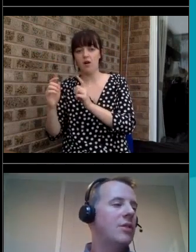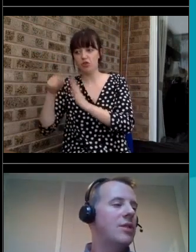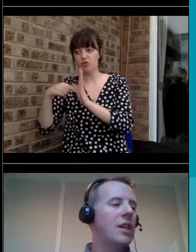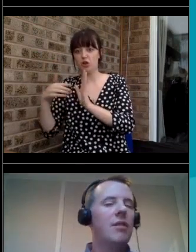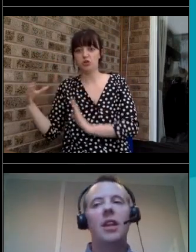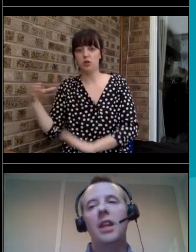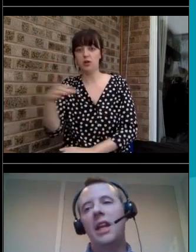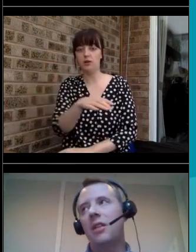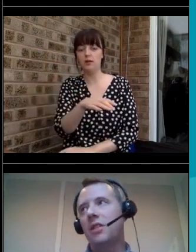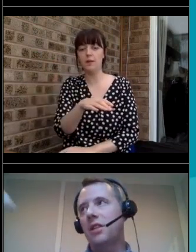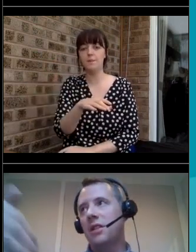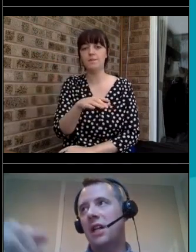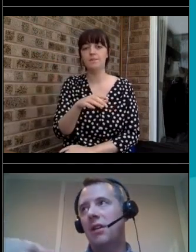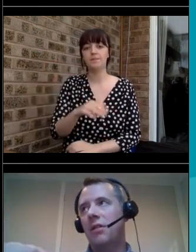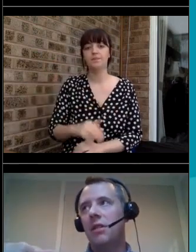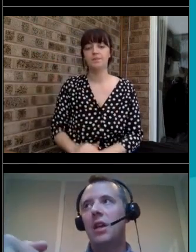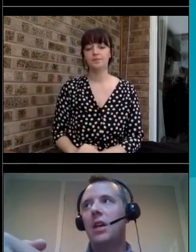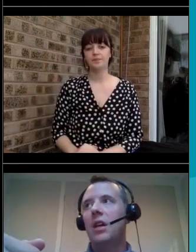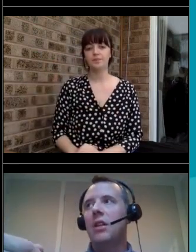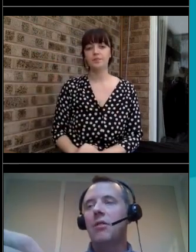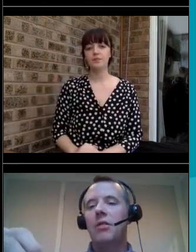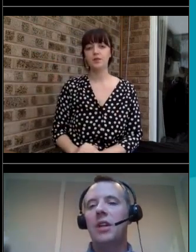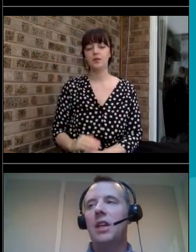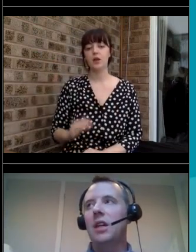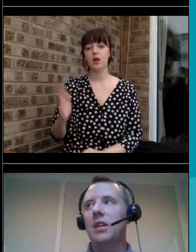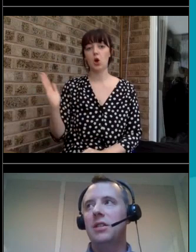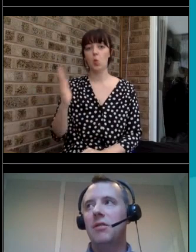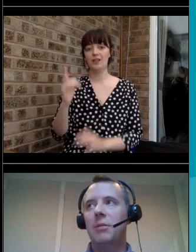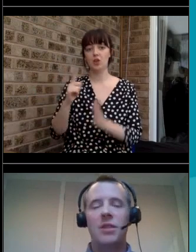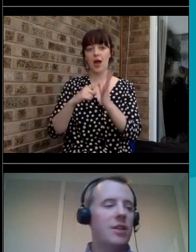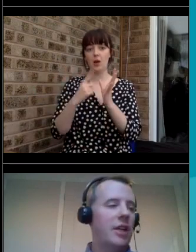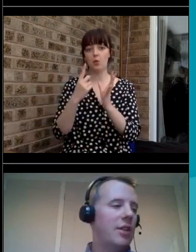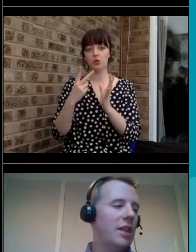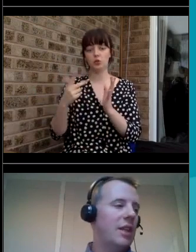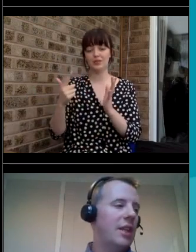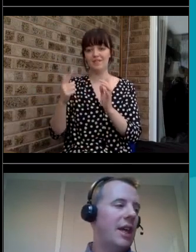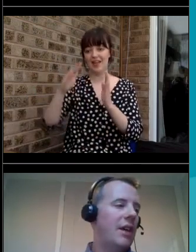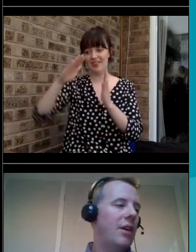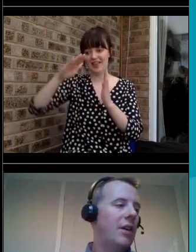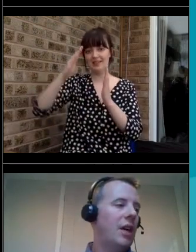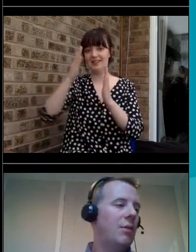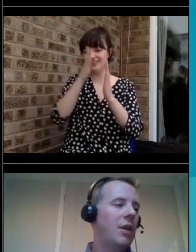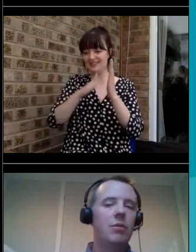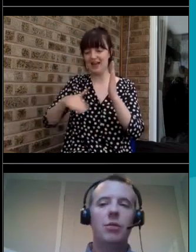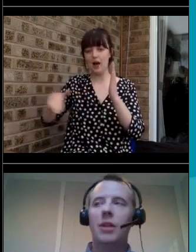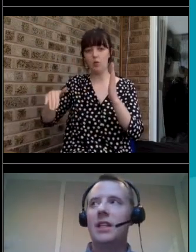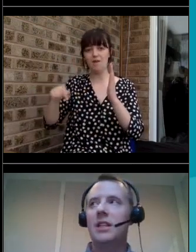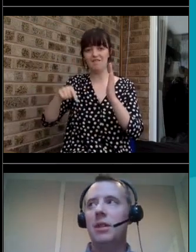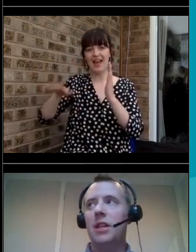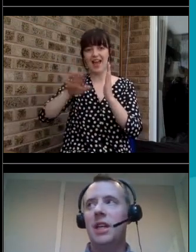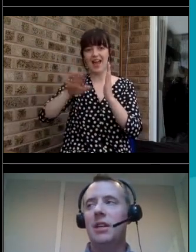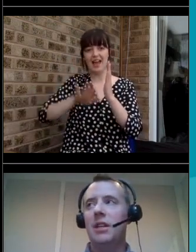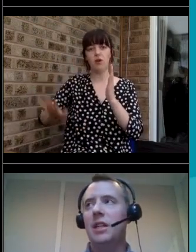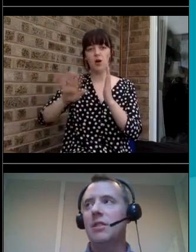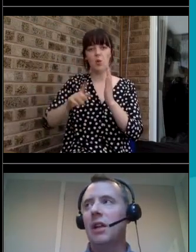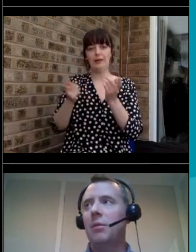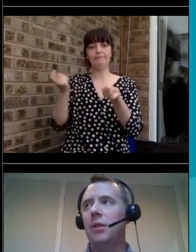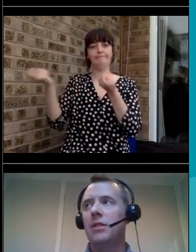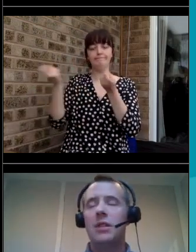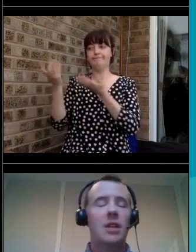the A127 and then turns south through the development site on that area, and we're coordinating with